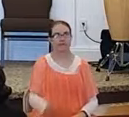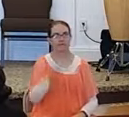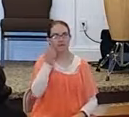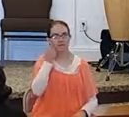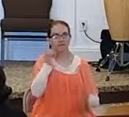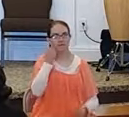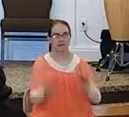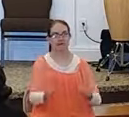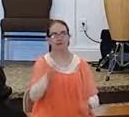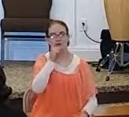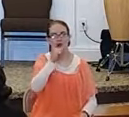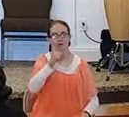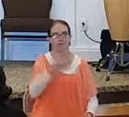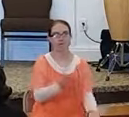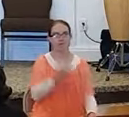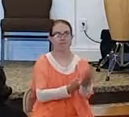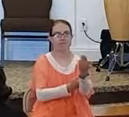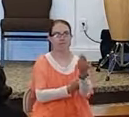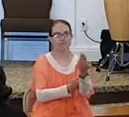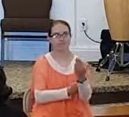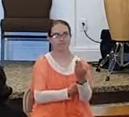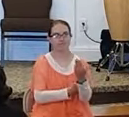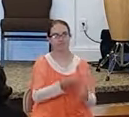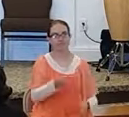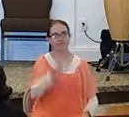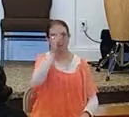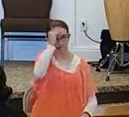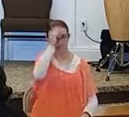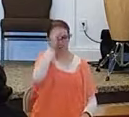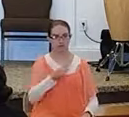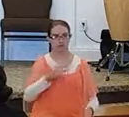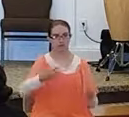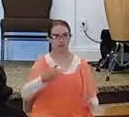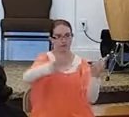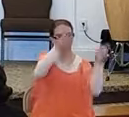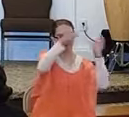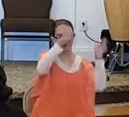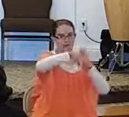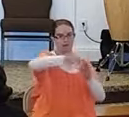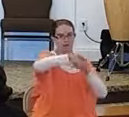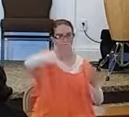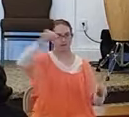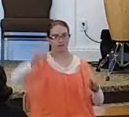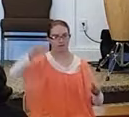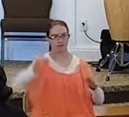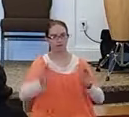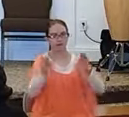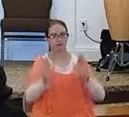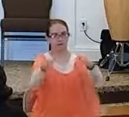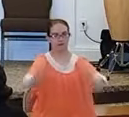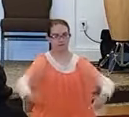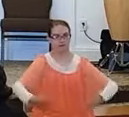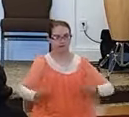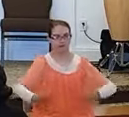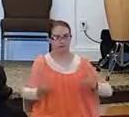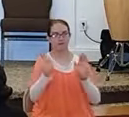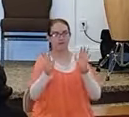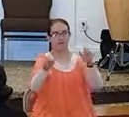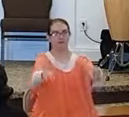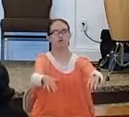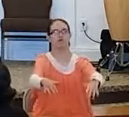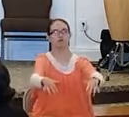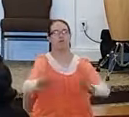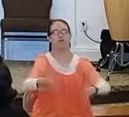I tell somebody here this morning? Amen. There's this guy. He comes running out of the tombs. He was living in the tombs, the Bible